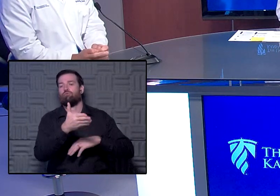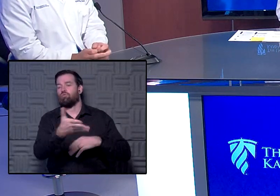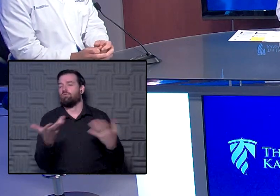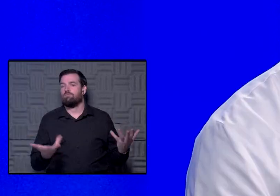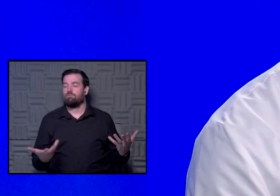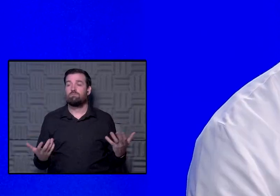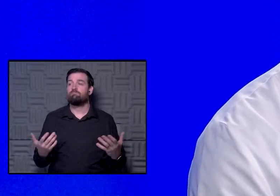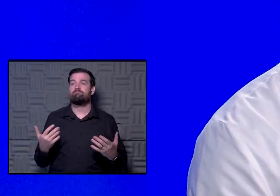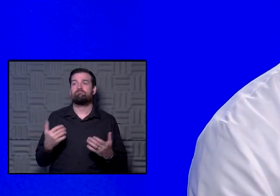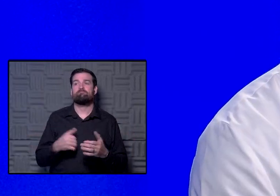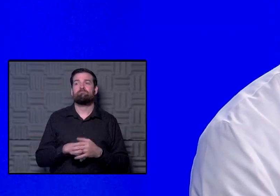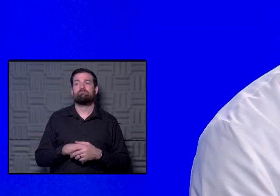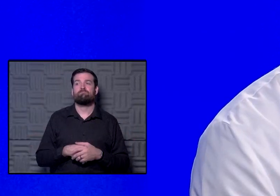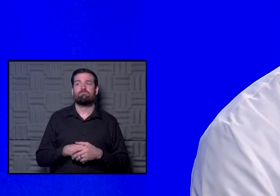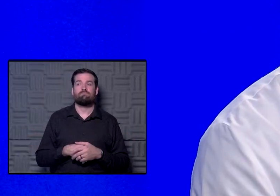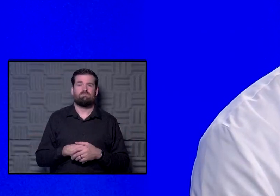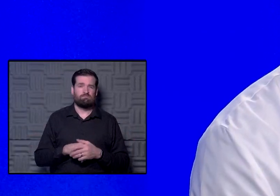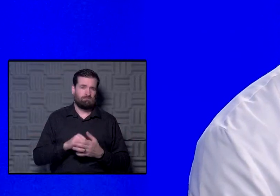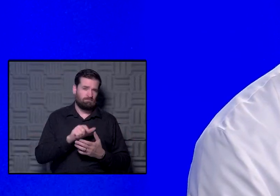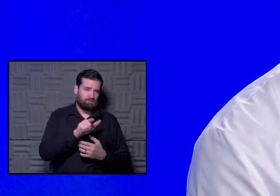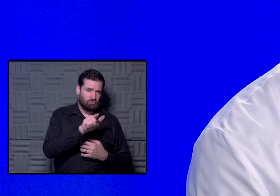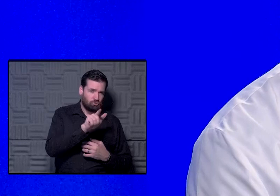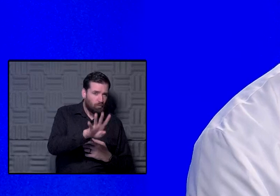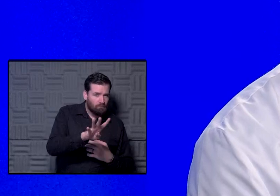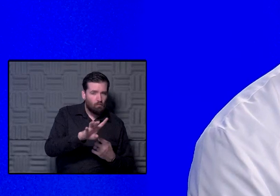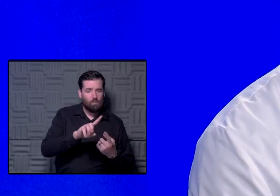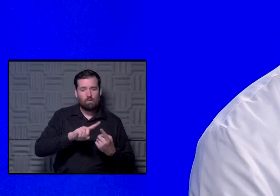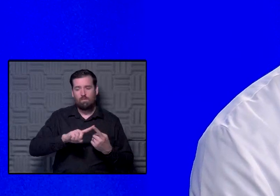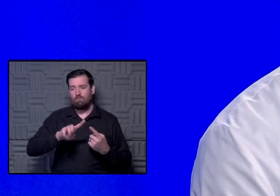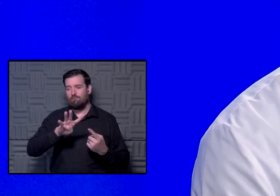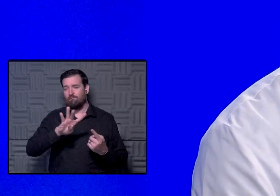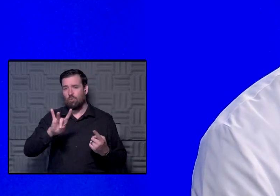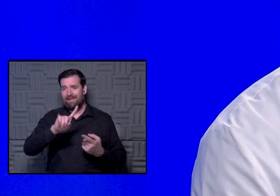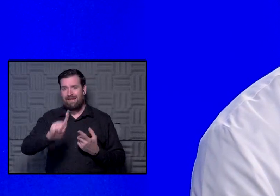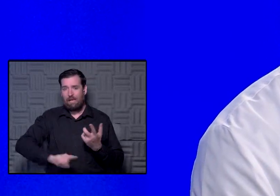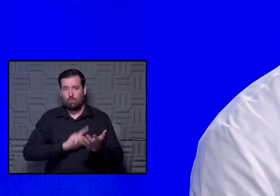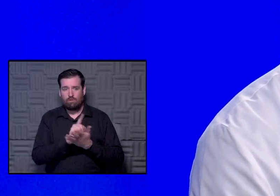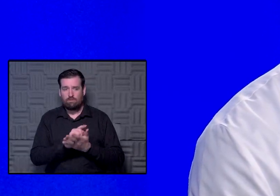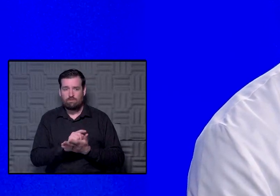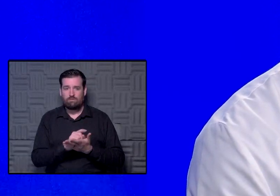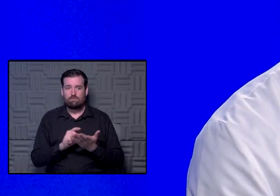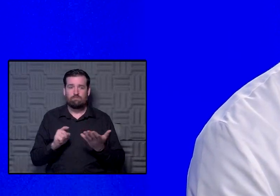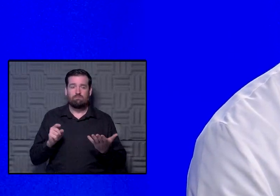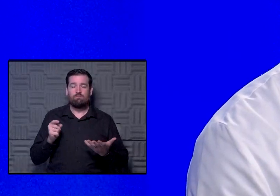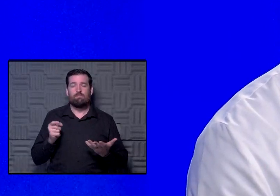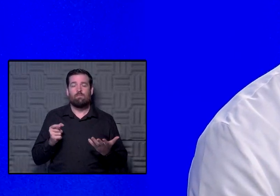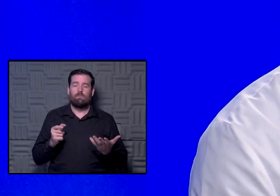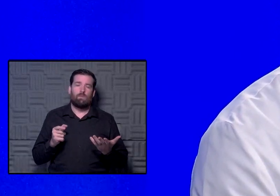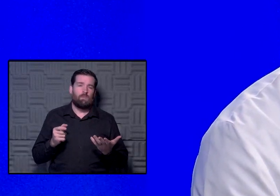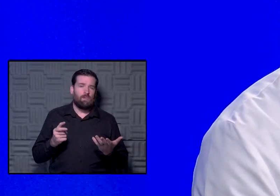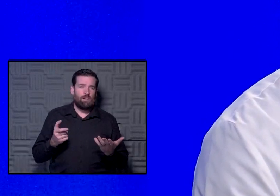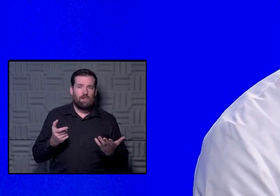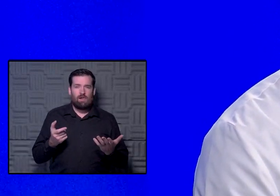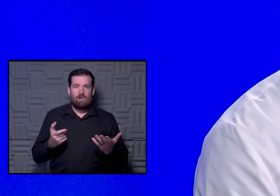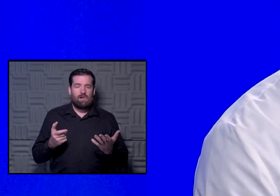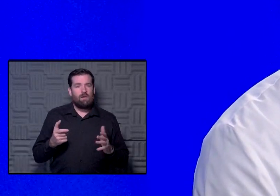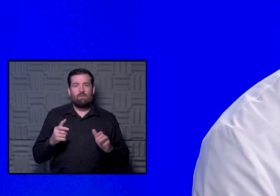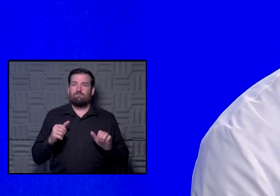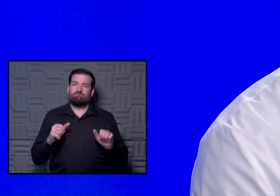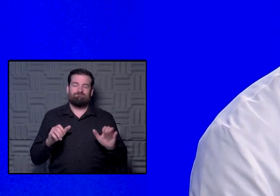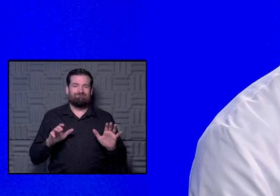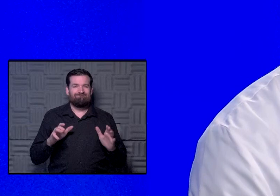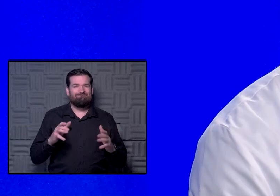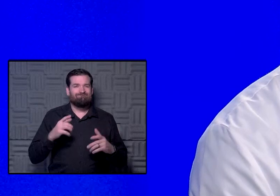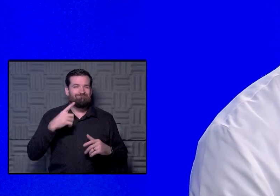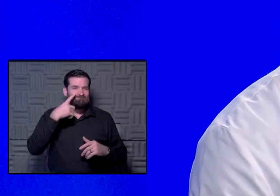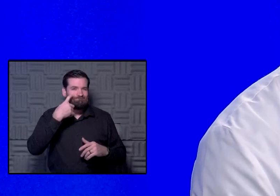saying, you know, probably within that 24, 48-hour range, if that's what it is. I think we were probably landing on it. It's probably safe to say